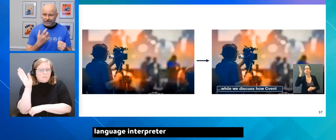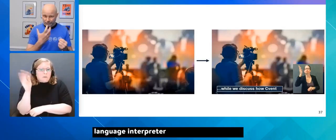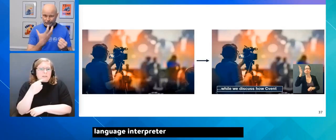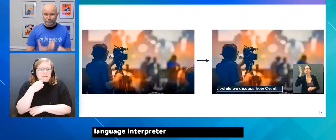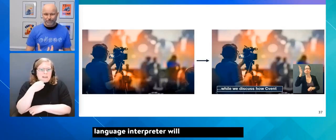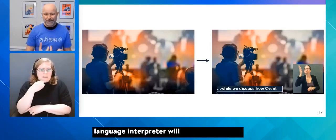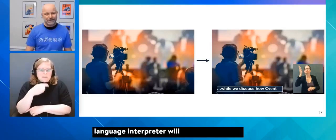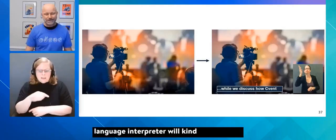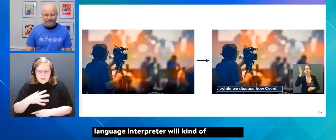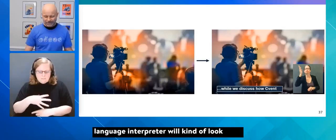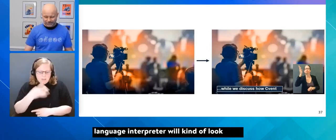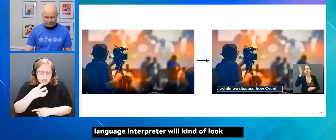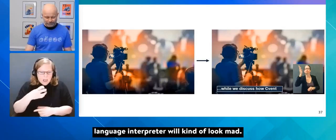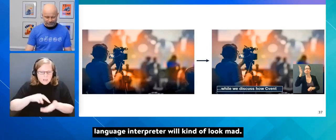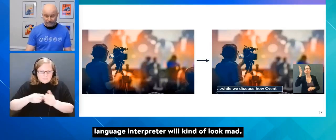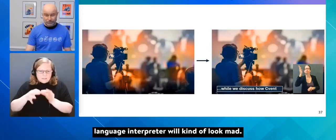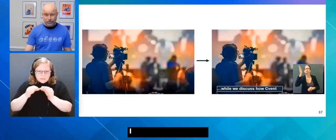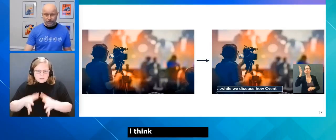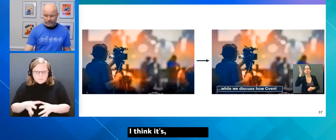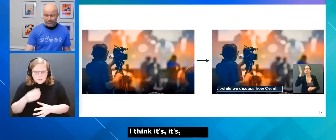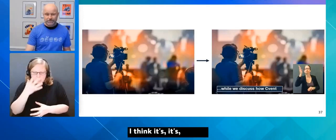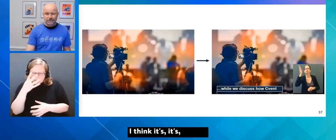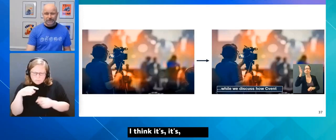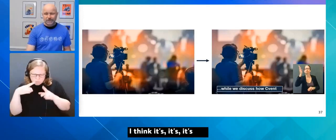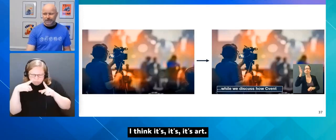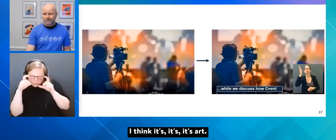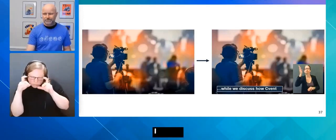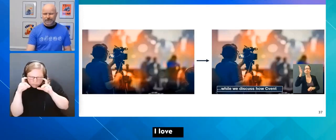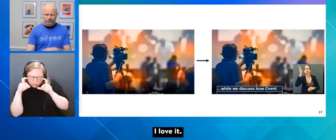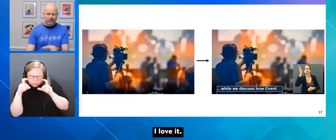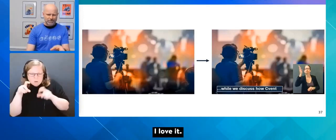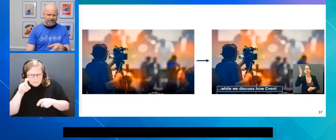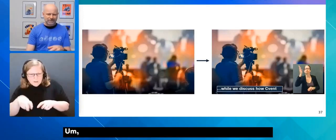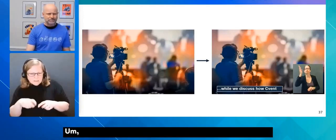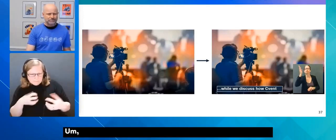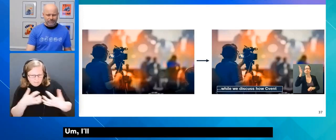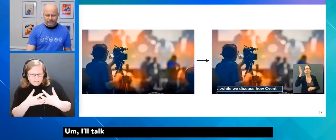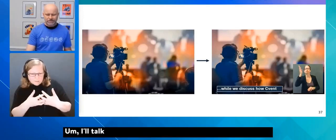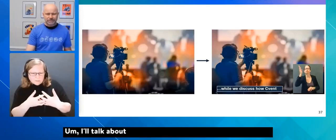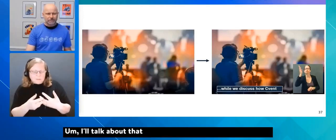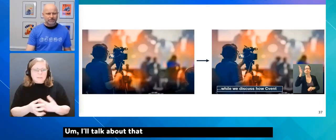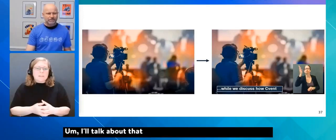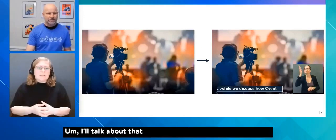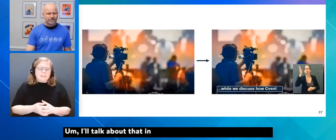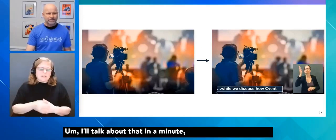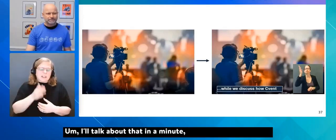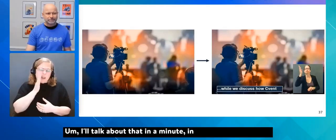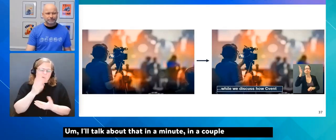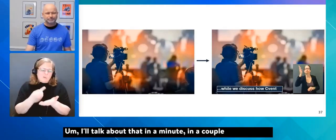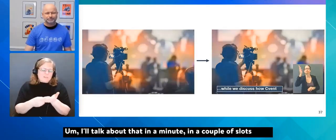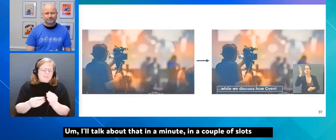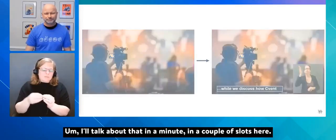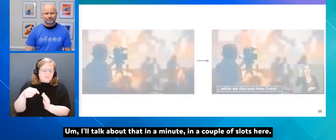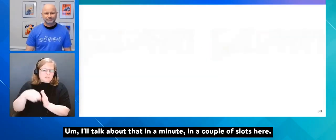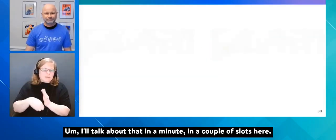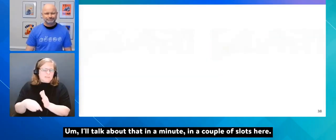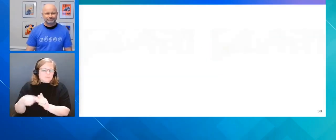will kind of look mad. I think it's art. I love it. I'll talk about that in a minute in a couple of slides here.